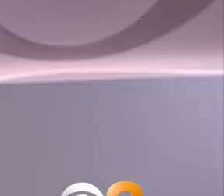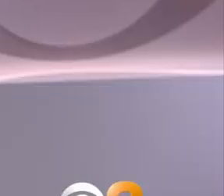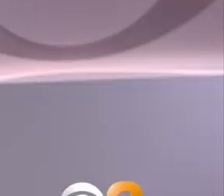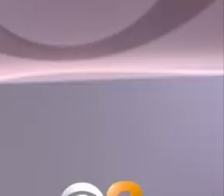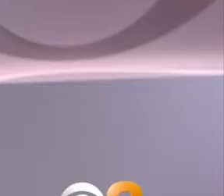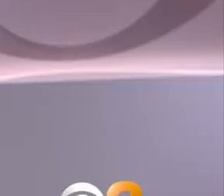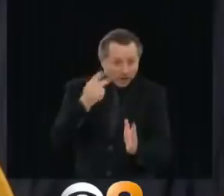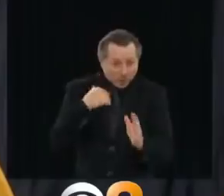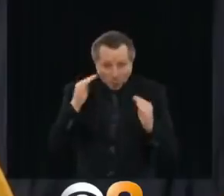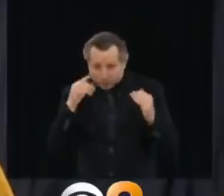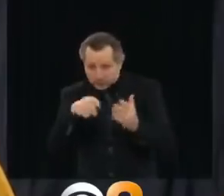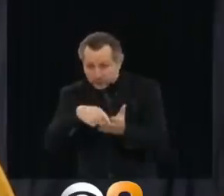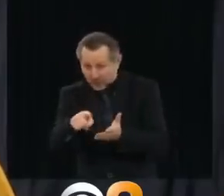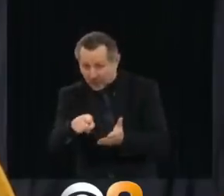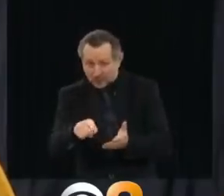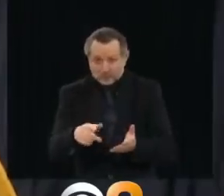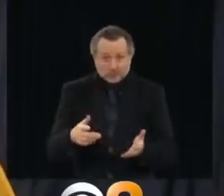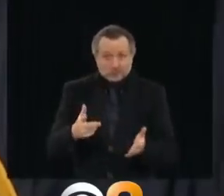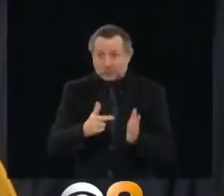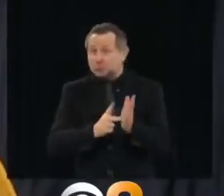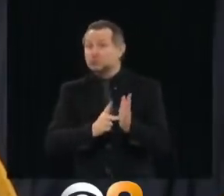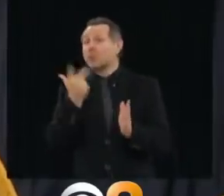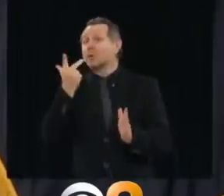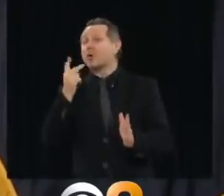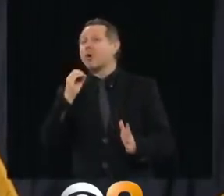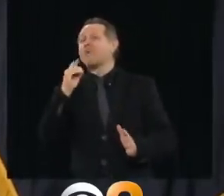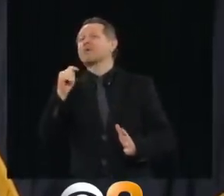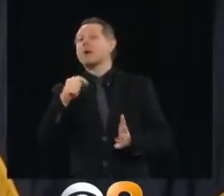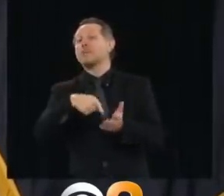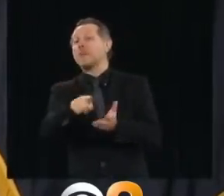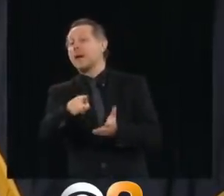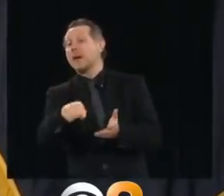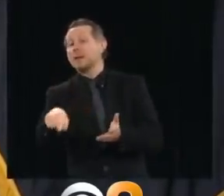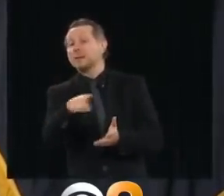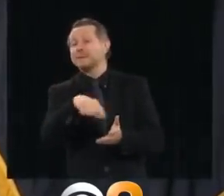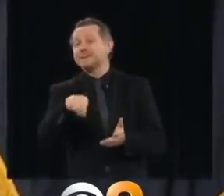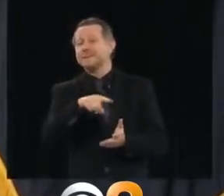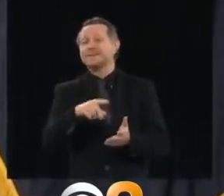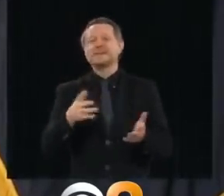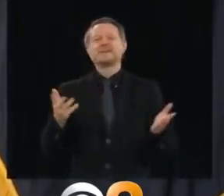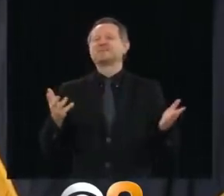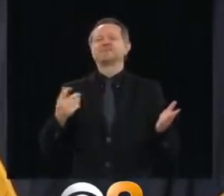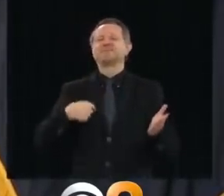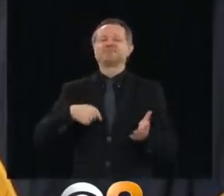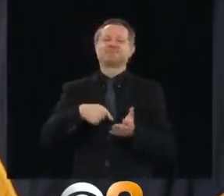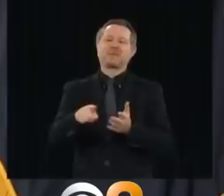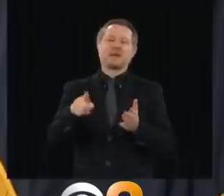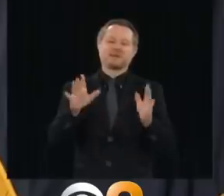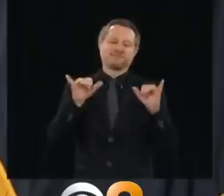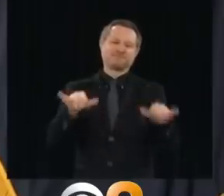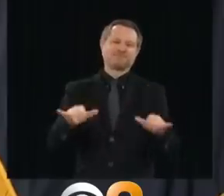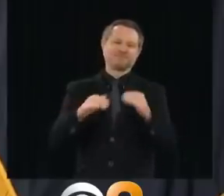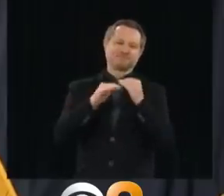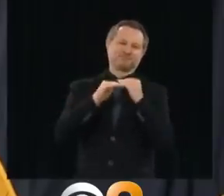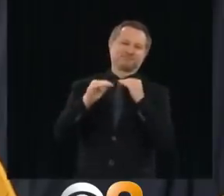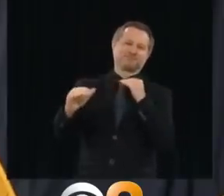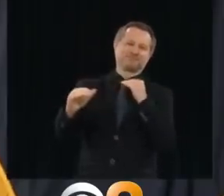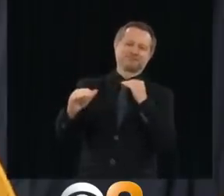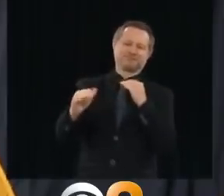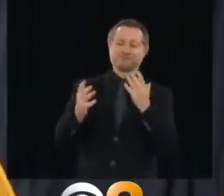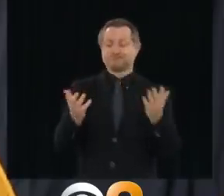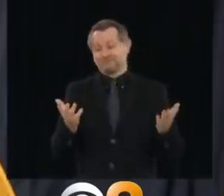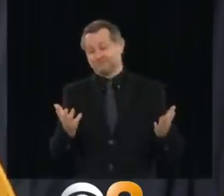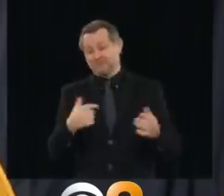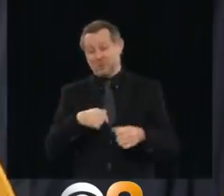listen in. Triple overtime. I'm on comp time. I have enough comp